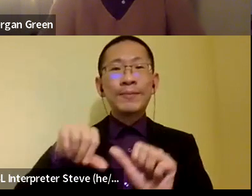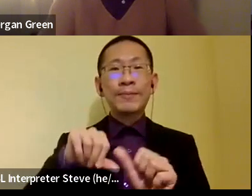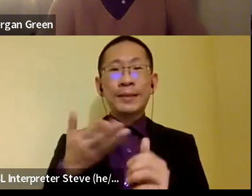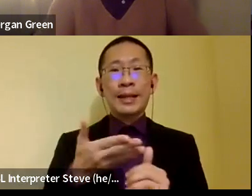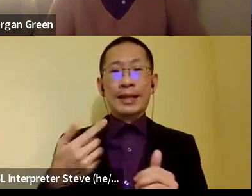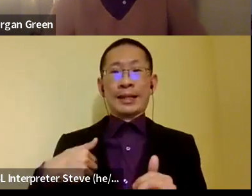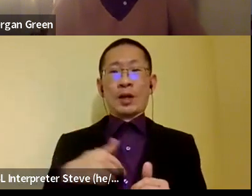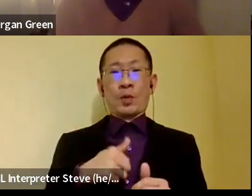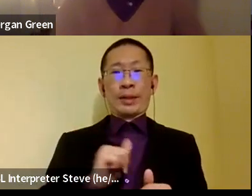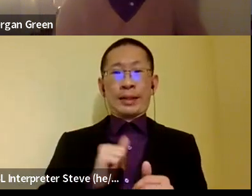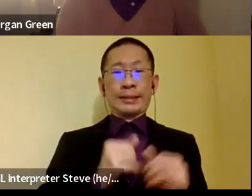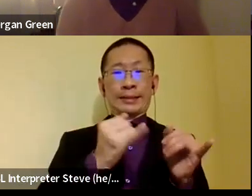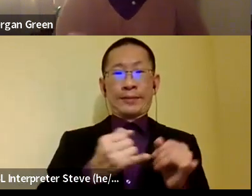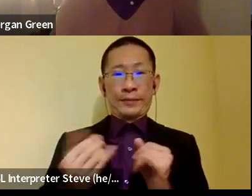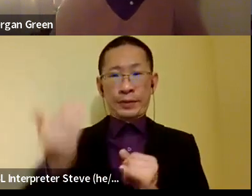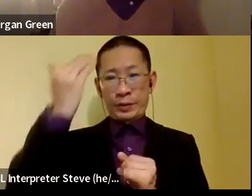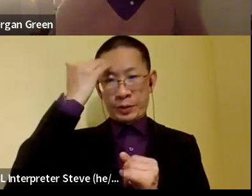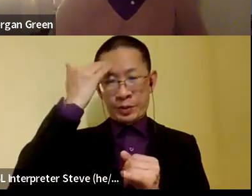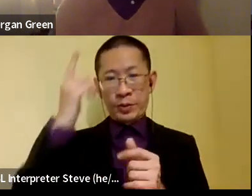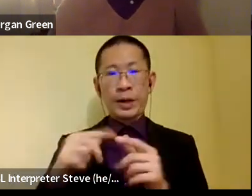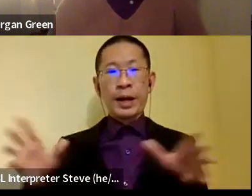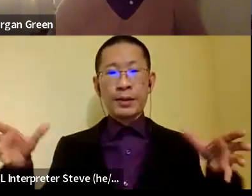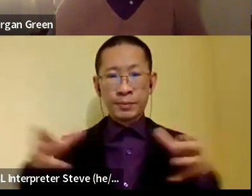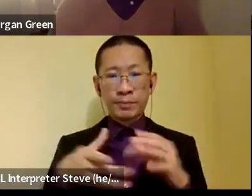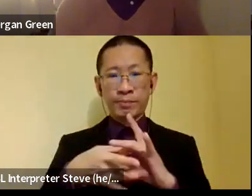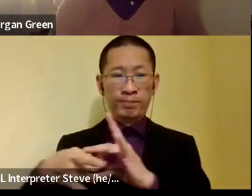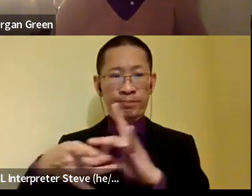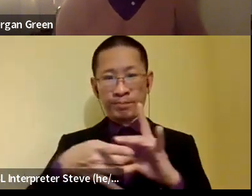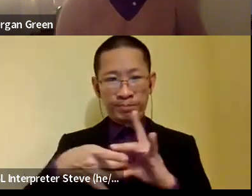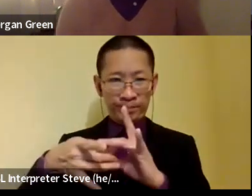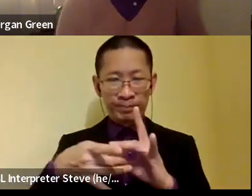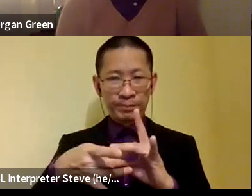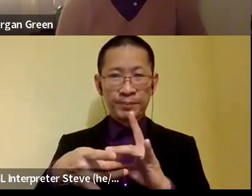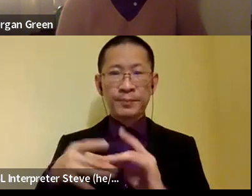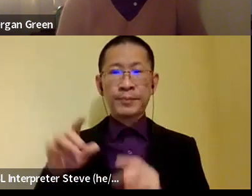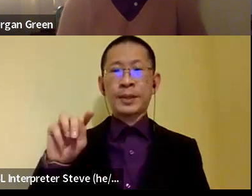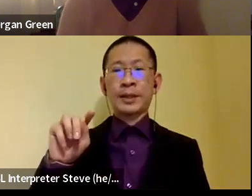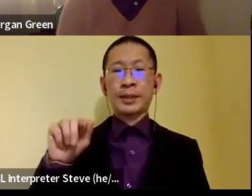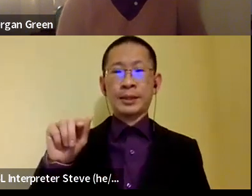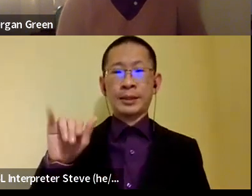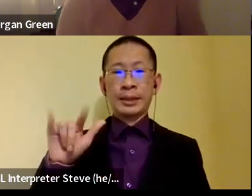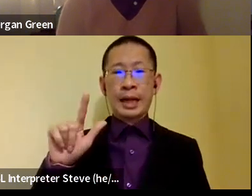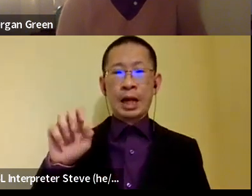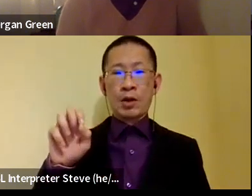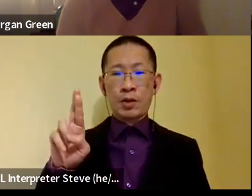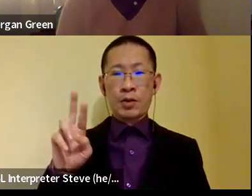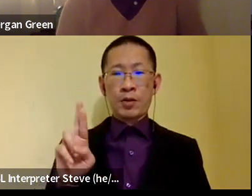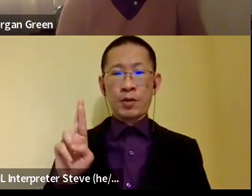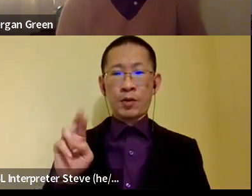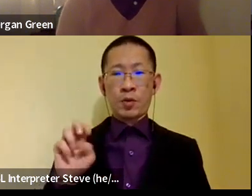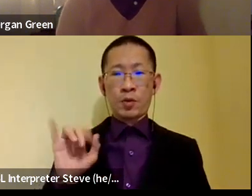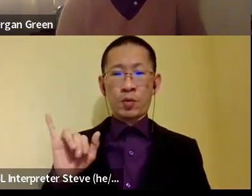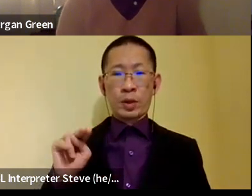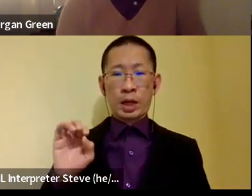we individually know and sort of bringing them together. Taylor Reynolds was there and she was our